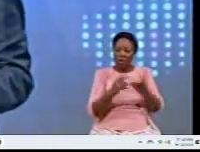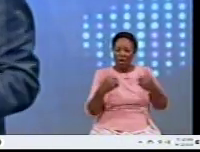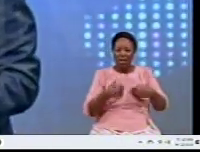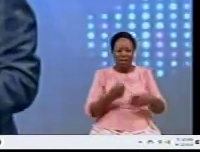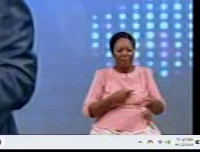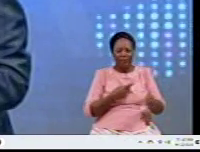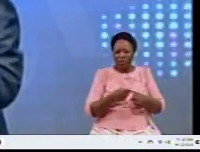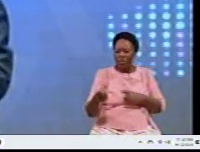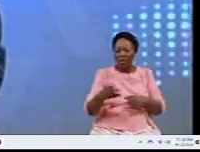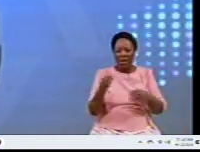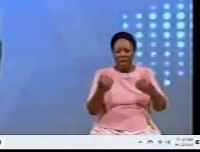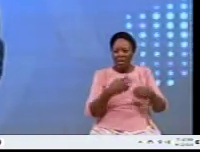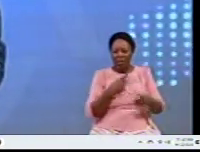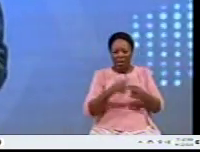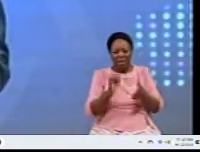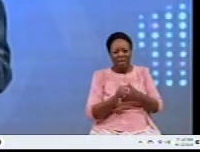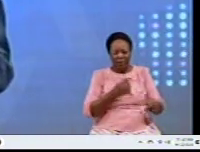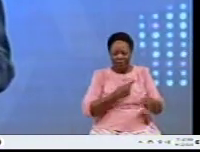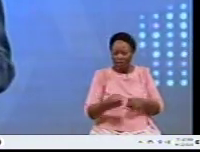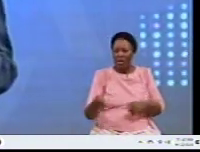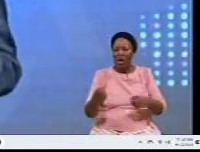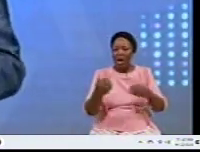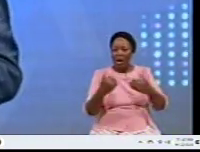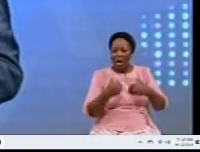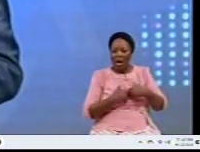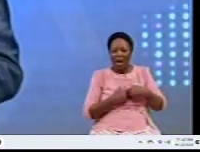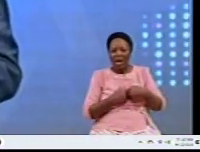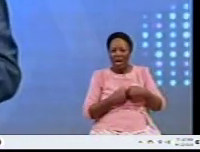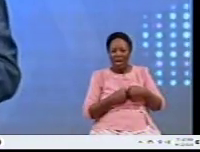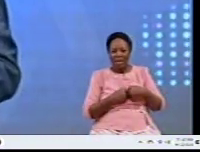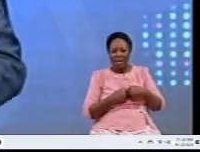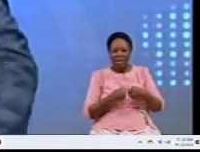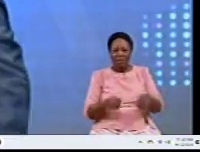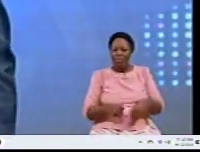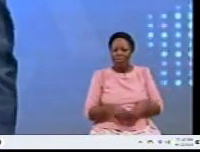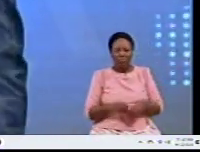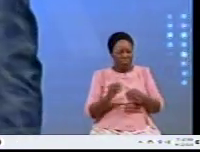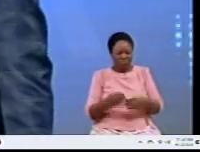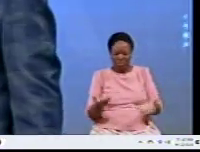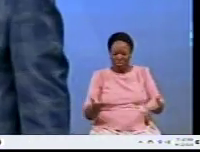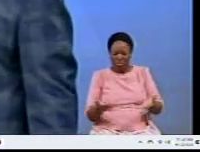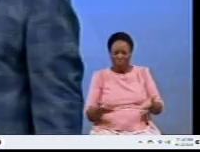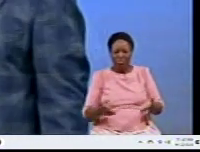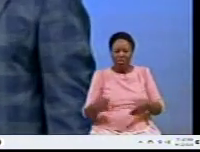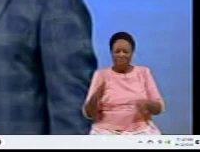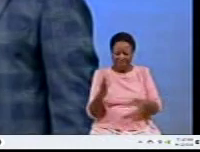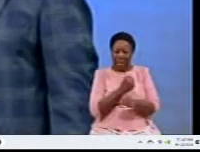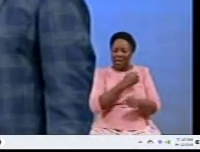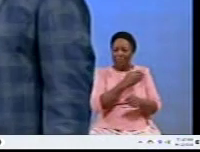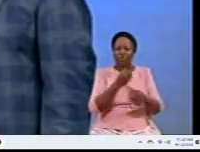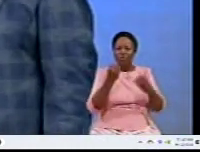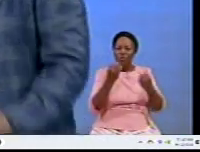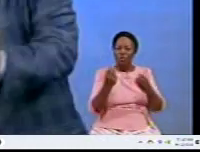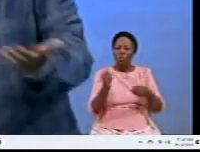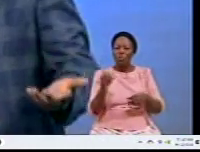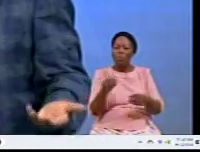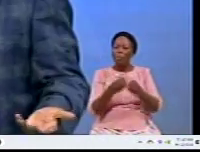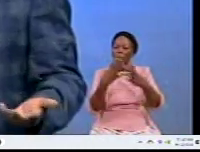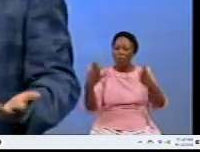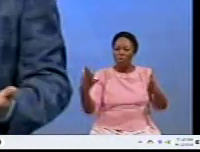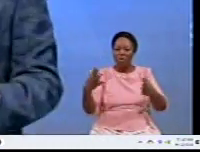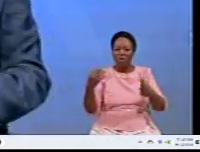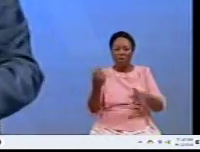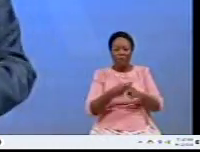that affliction has drained the family pulse. He's gone here, gone there, looking